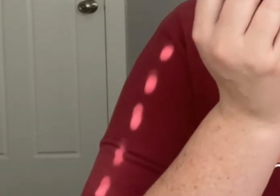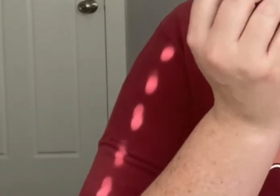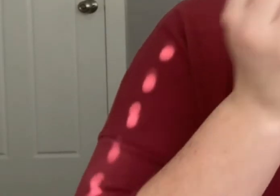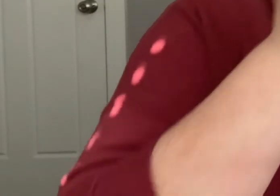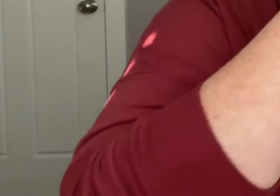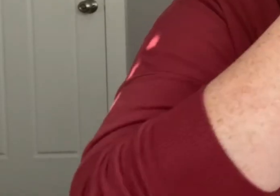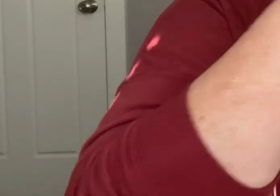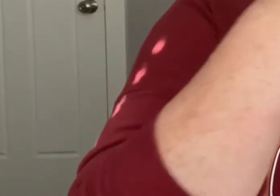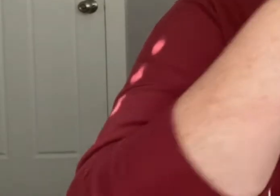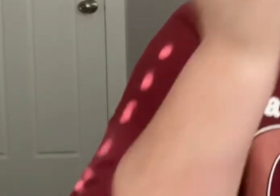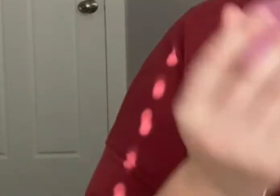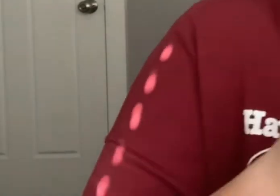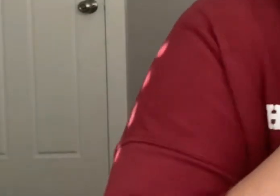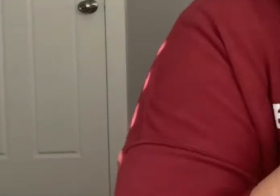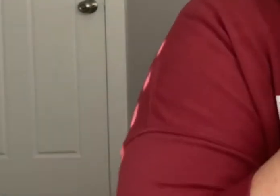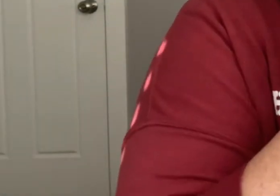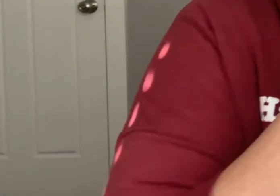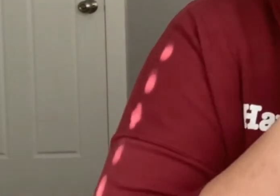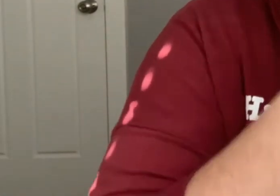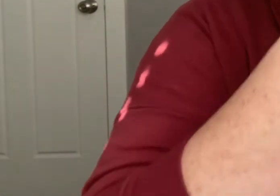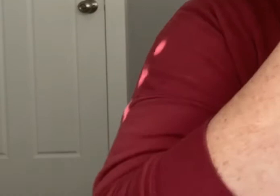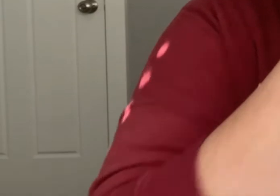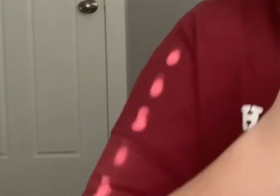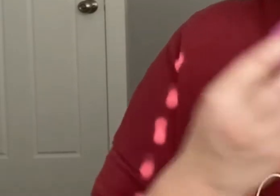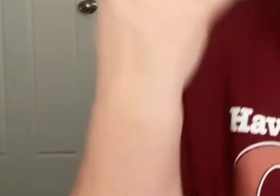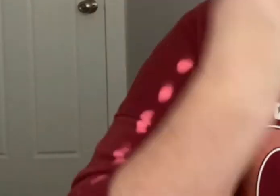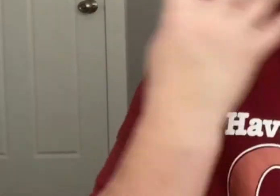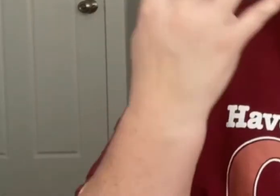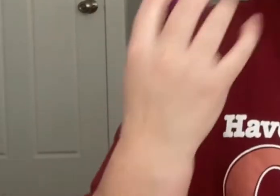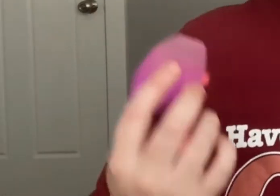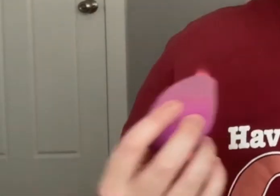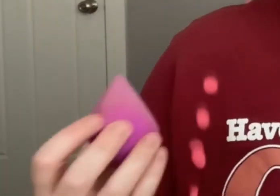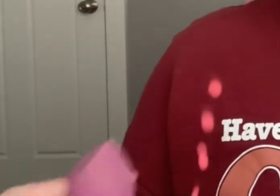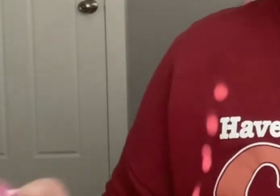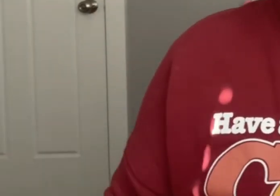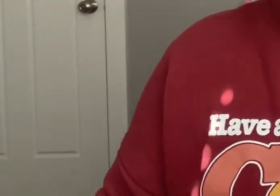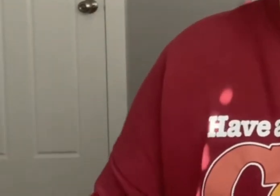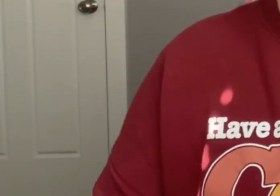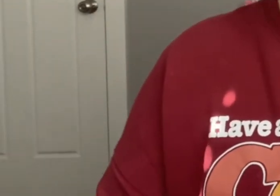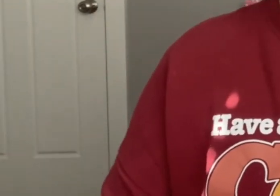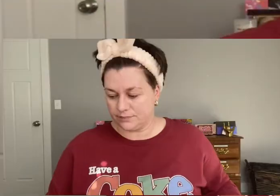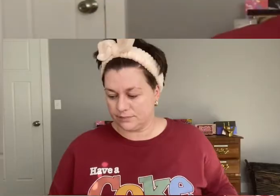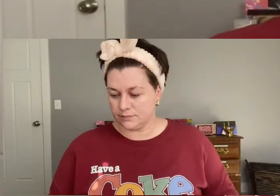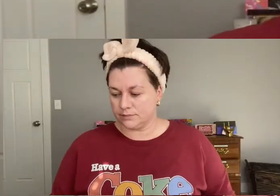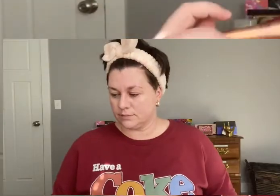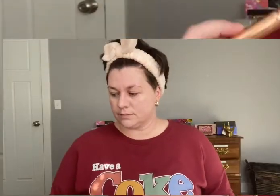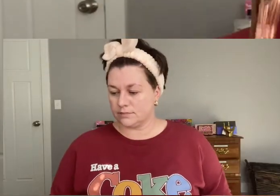here. And also see, I might put that on with a brush just to see if the brush works better. Okay, I'm gonna go ahead